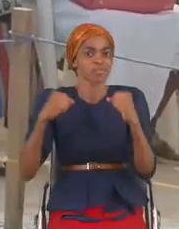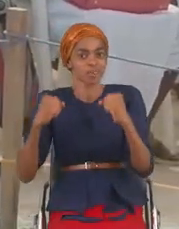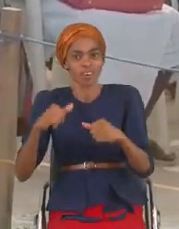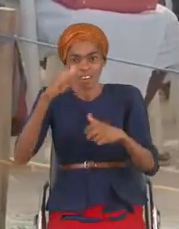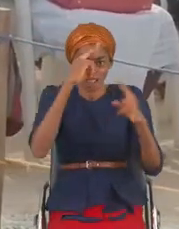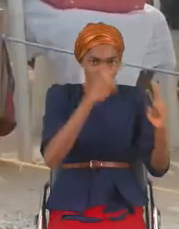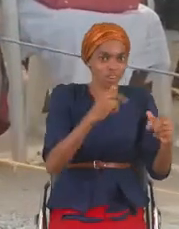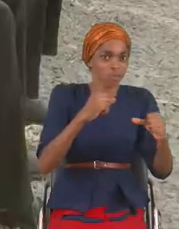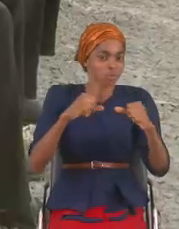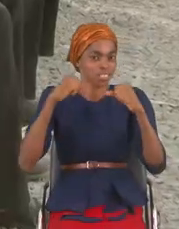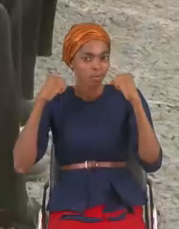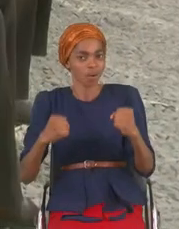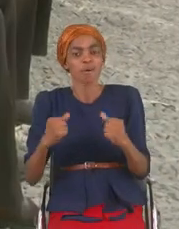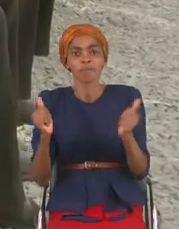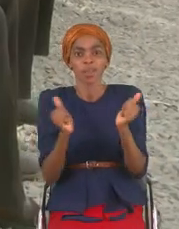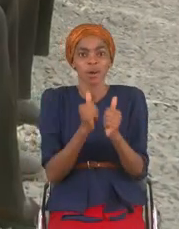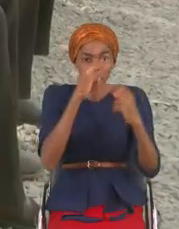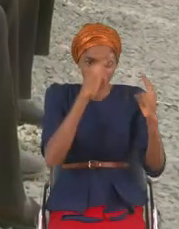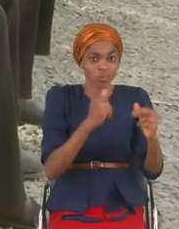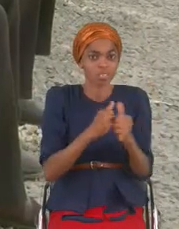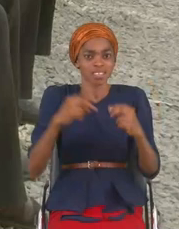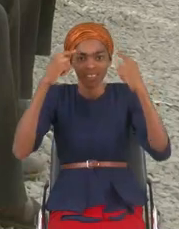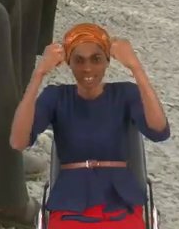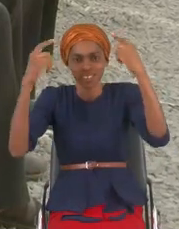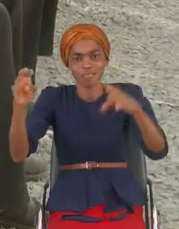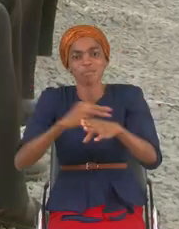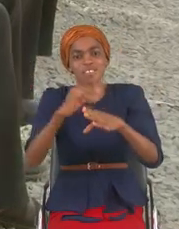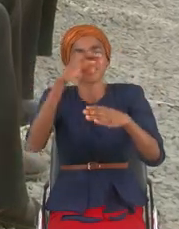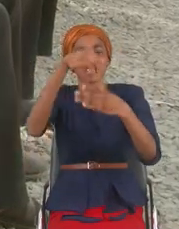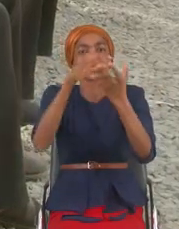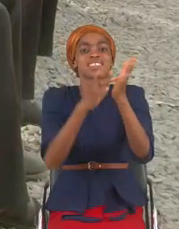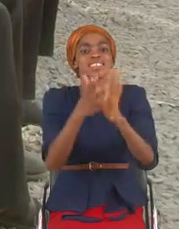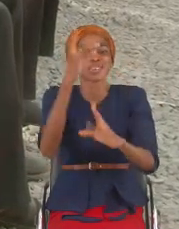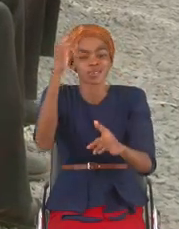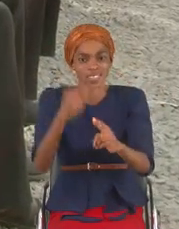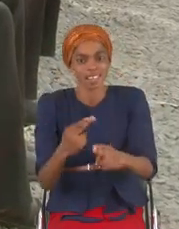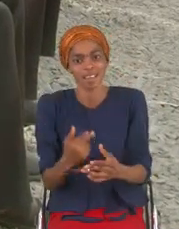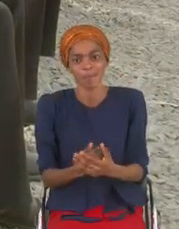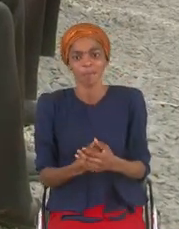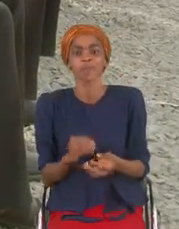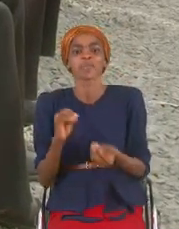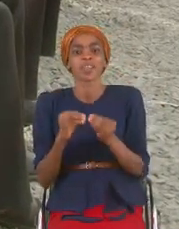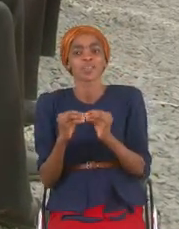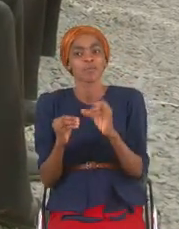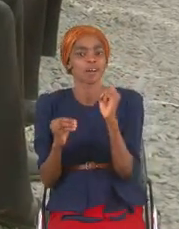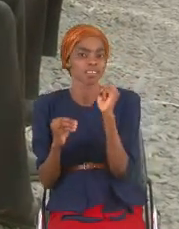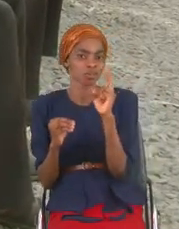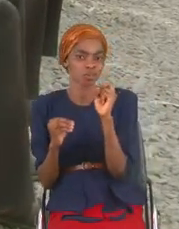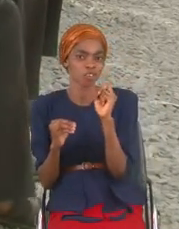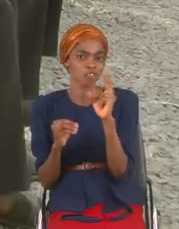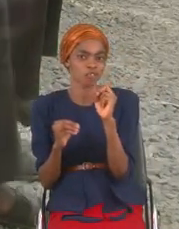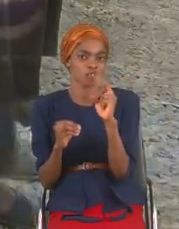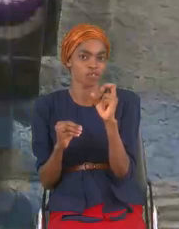you with a successful ministry in Jesus' name. Number 12, you